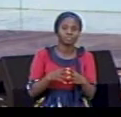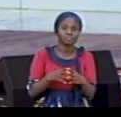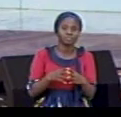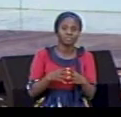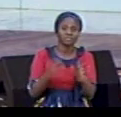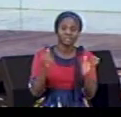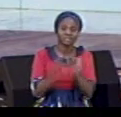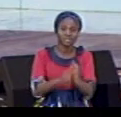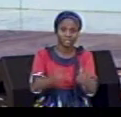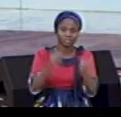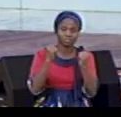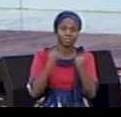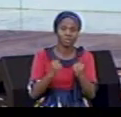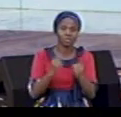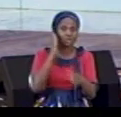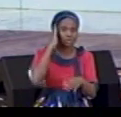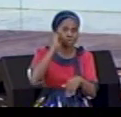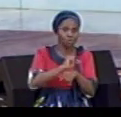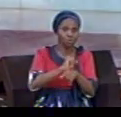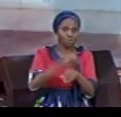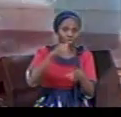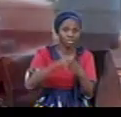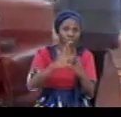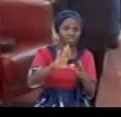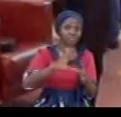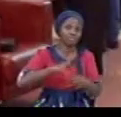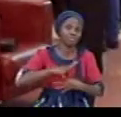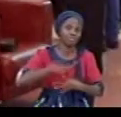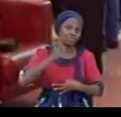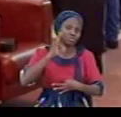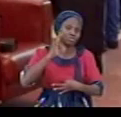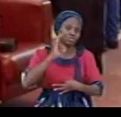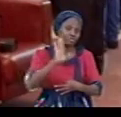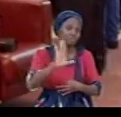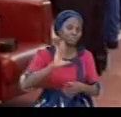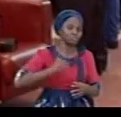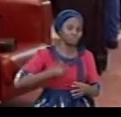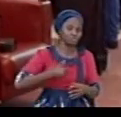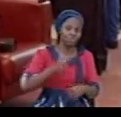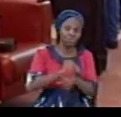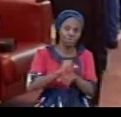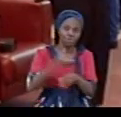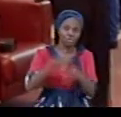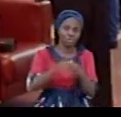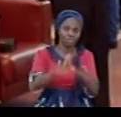That power will work in your soul, work in your body,